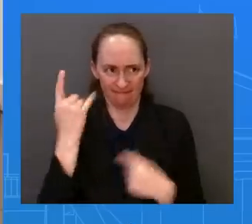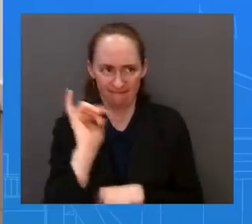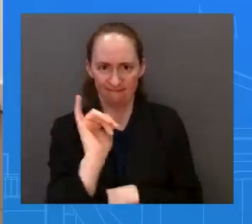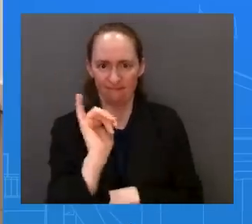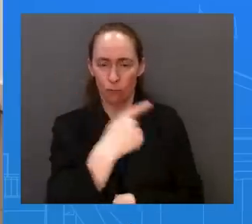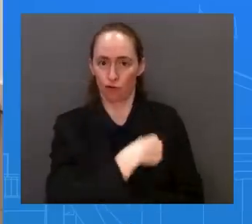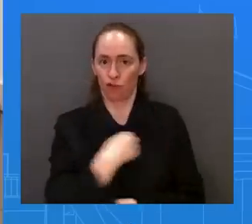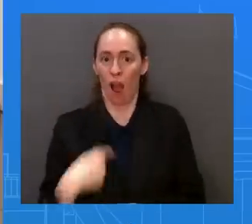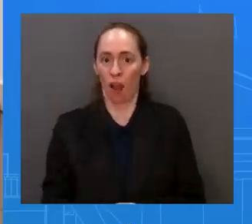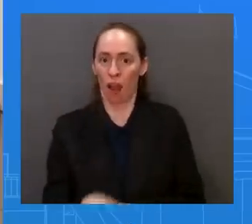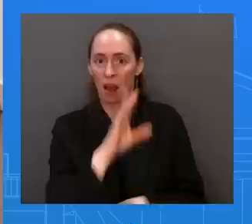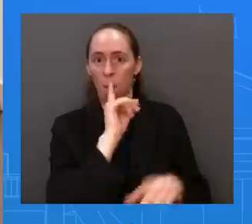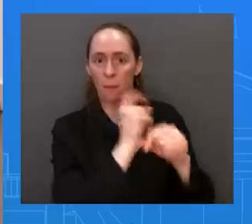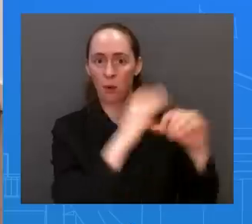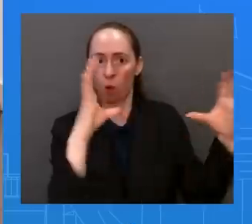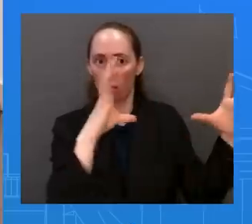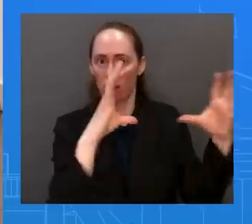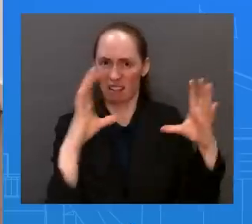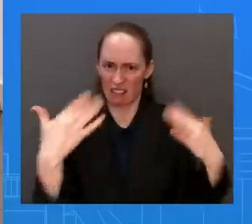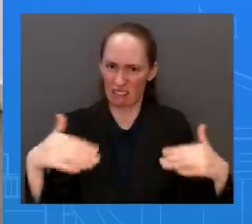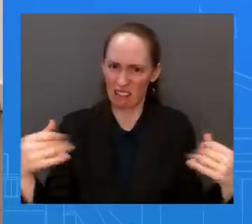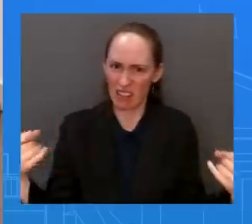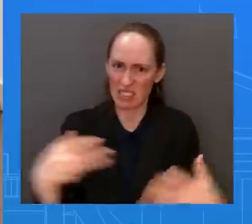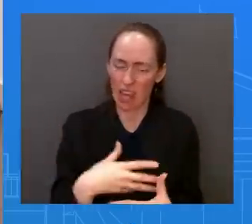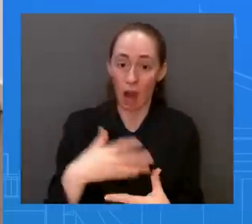on the CEOs of Apple and Google to remove TikTok